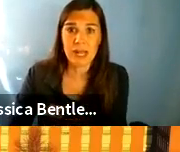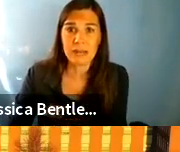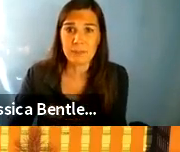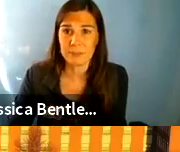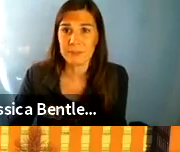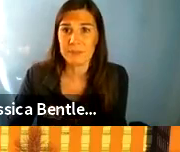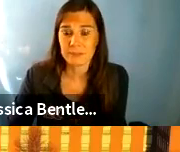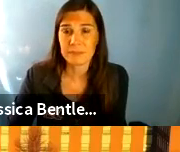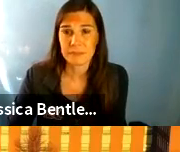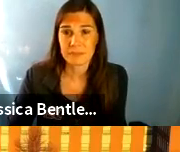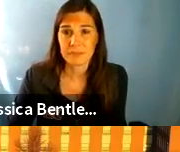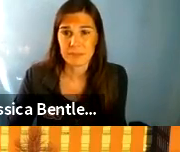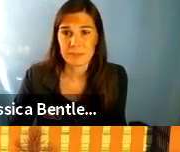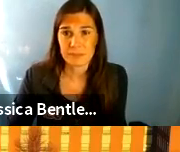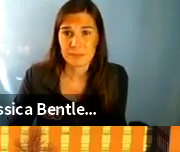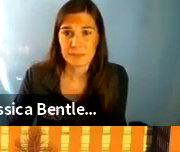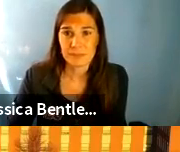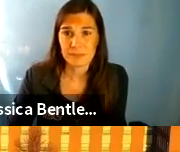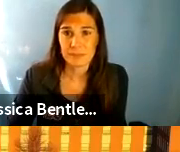that's all right.